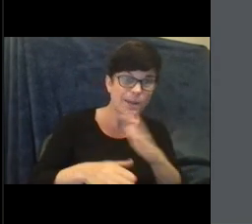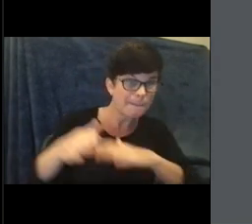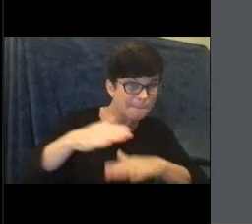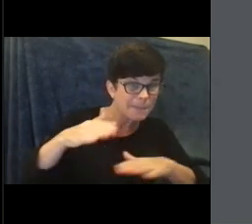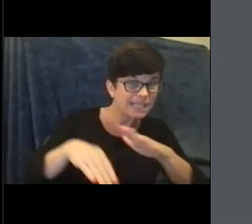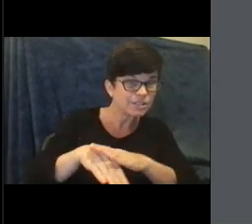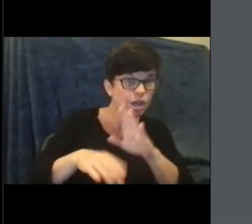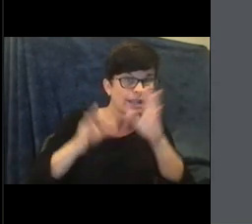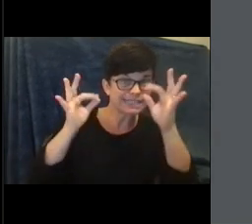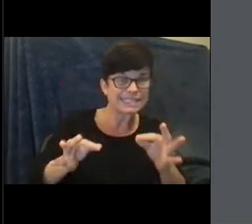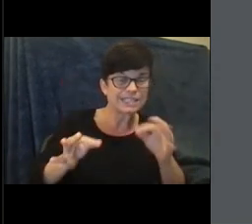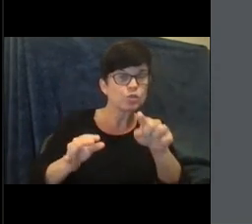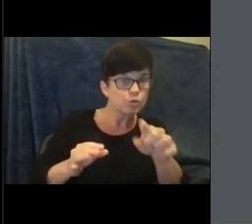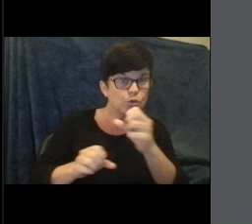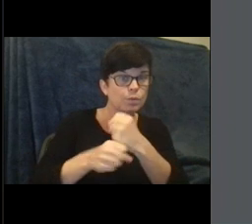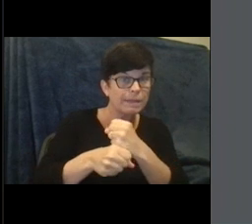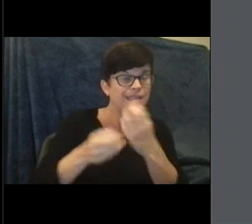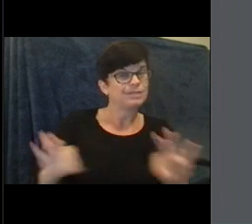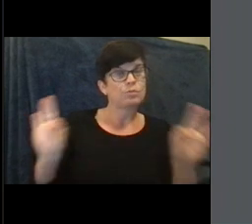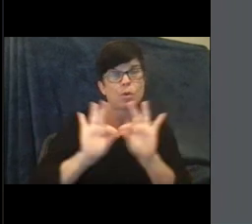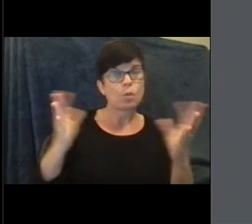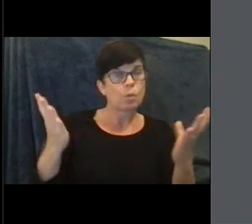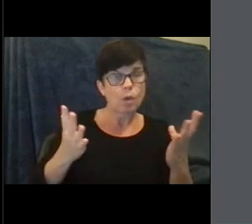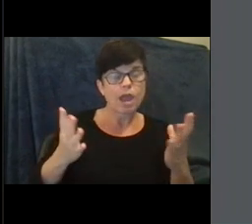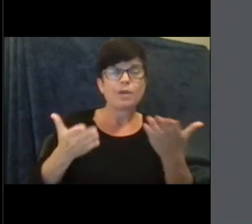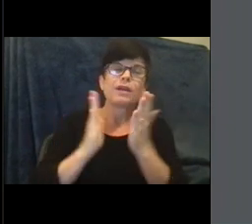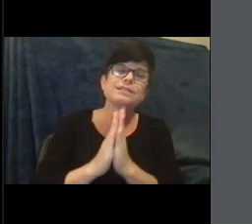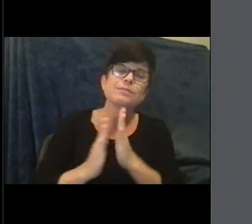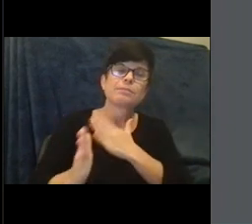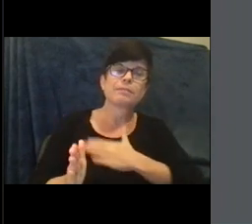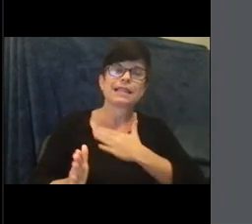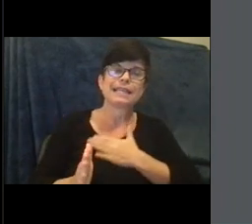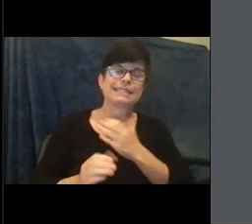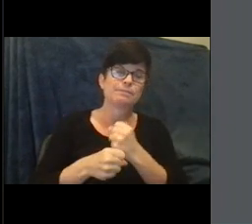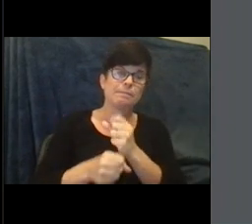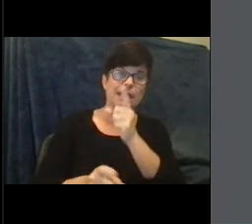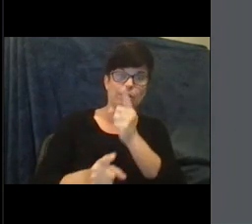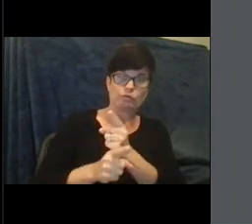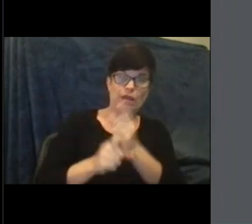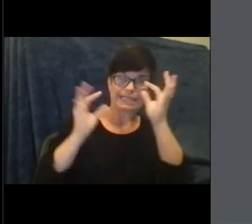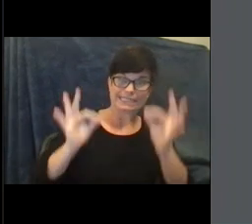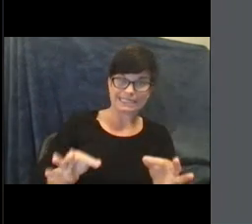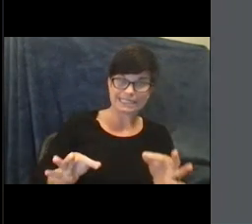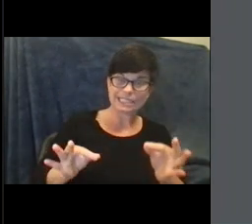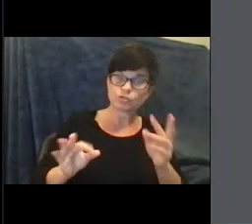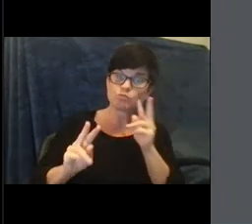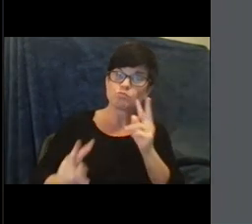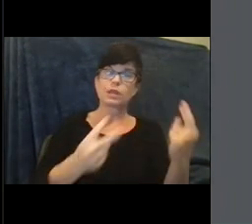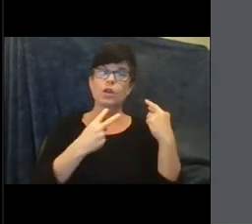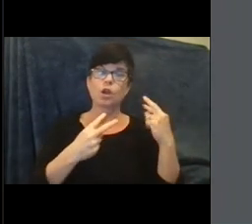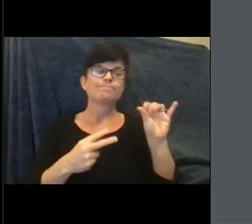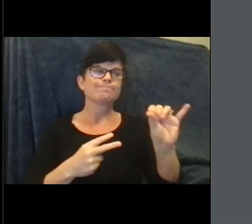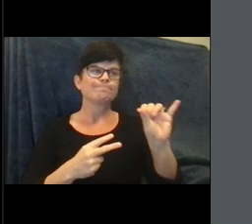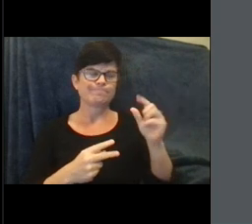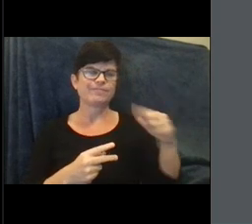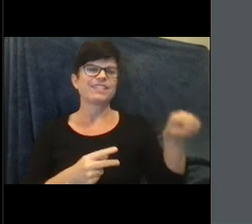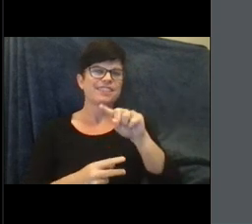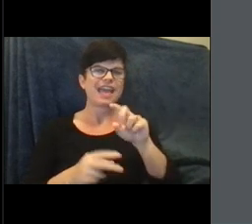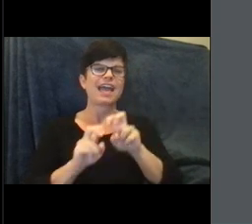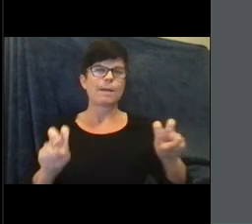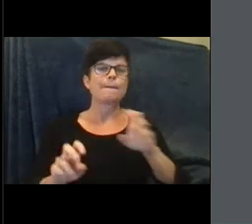made. So we're asking for you guys to make the right decision. So this is the board that we look back on that made the right decisions for that portion of the